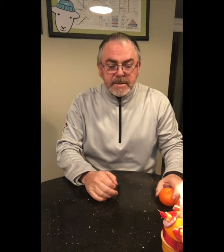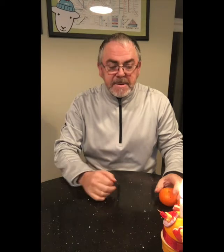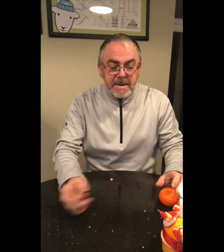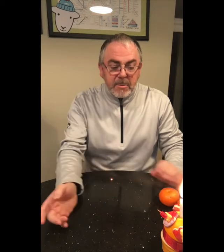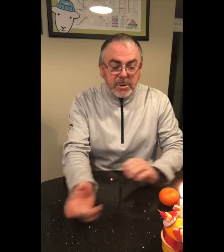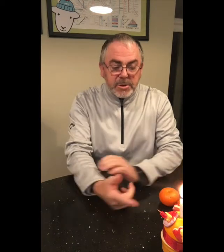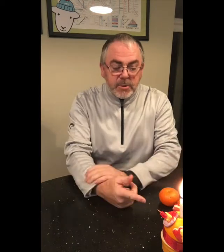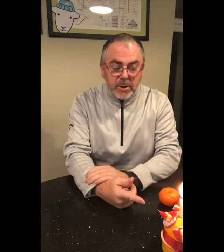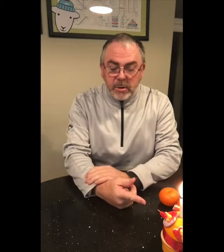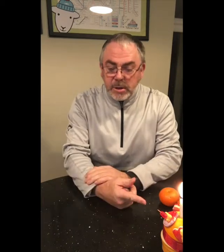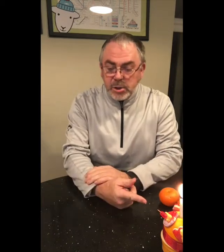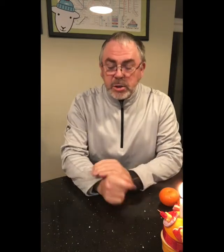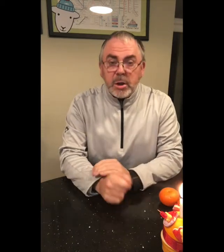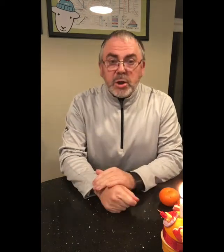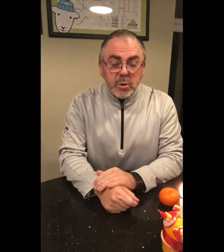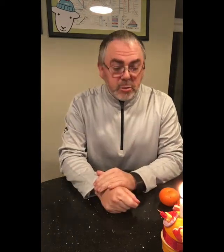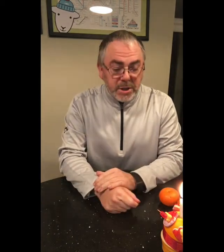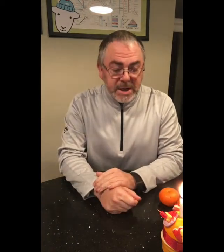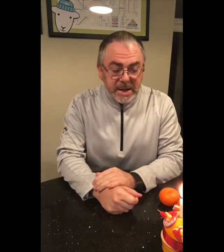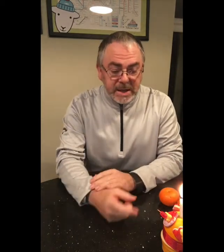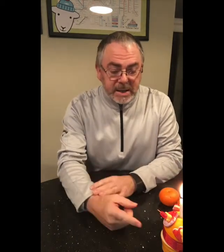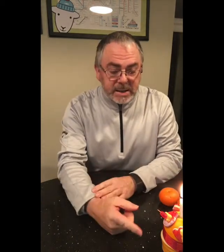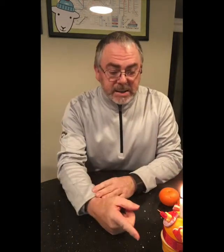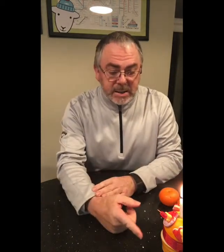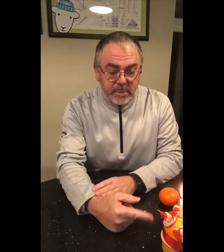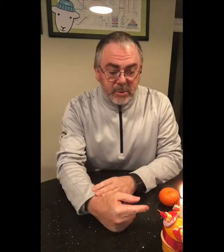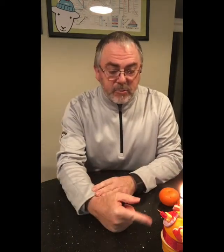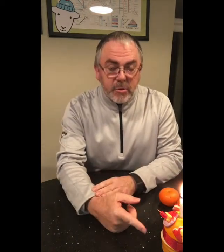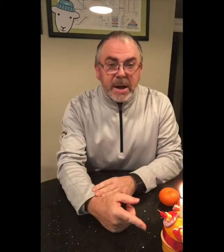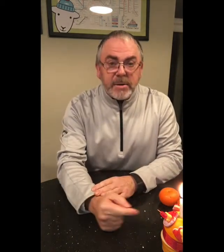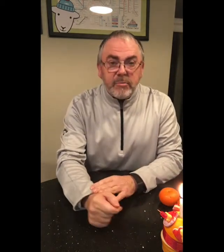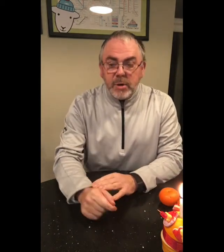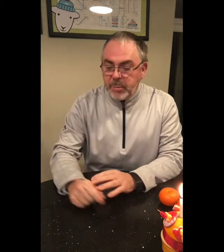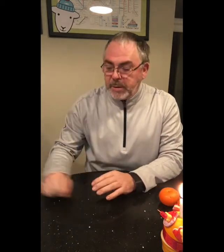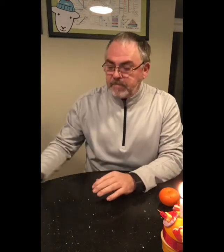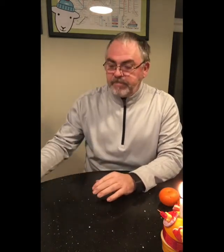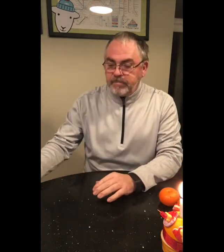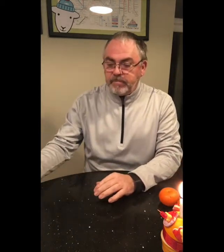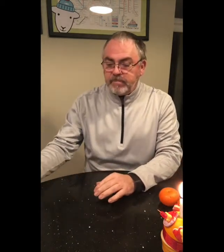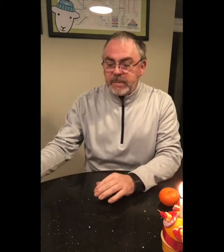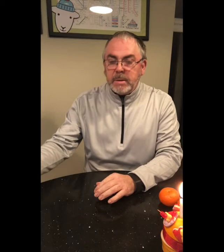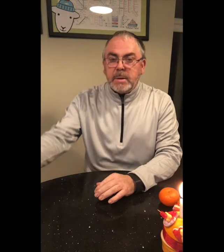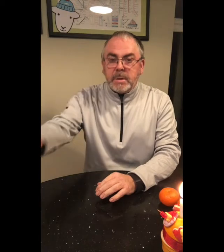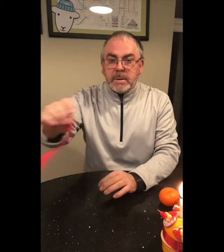second. Once you've got an orange, you'll need some red ribbon.